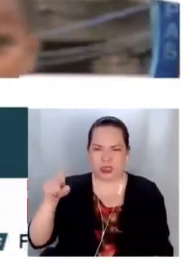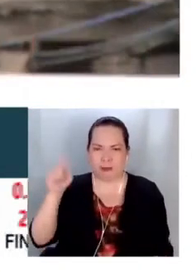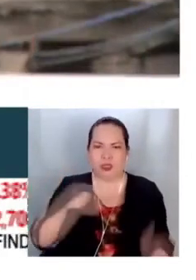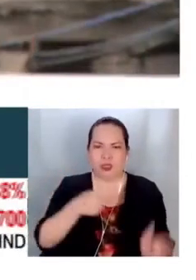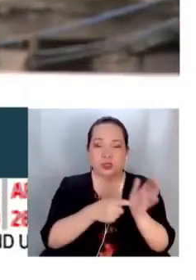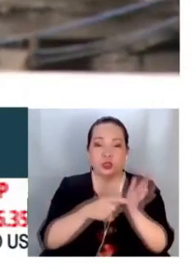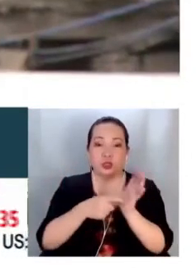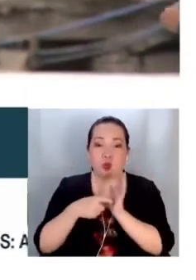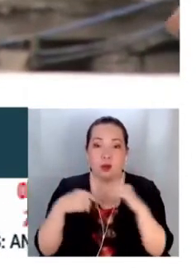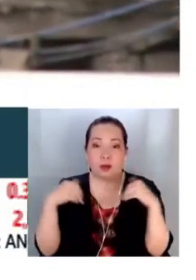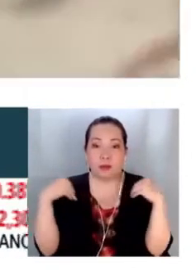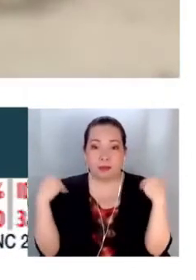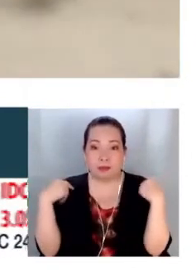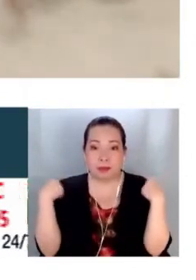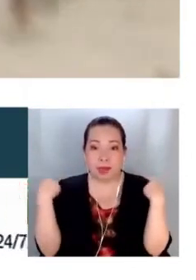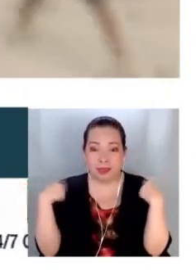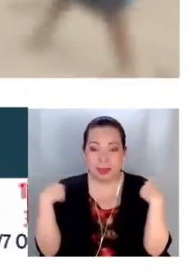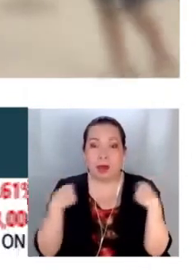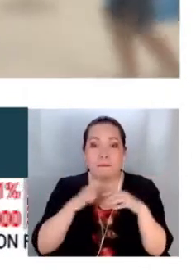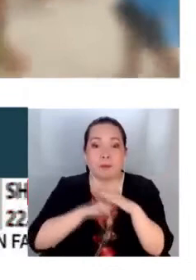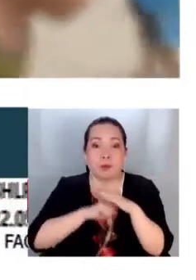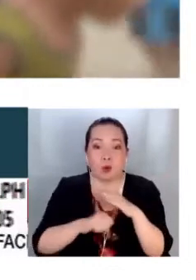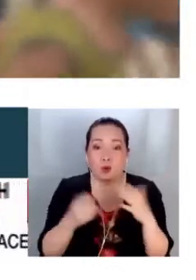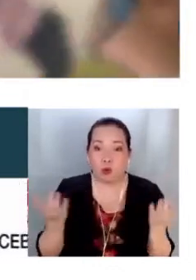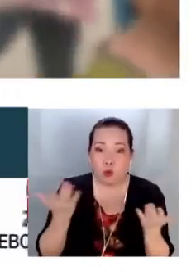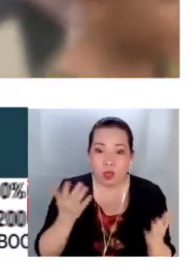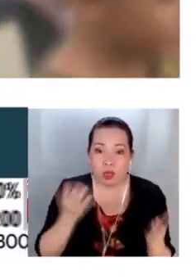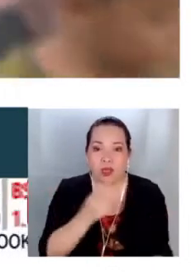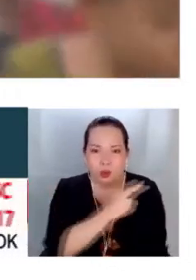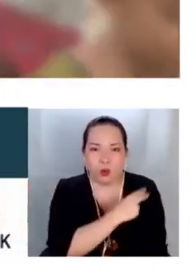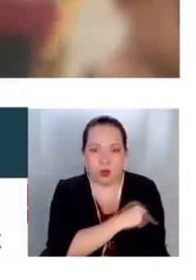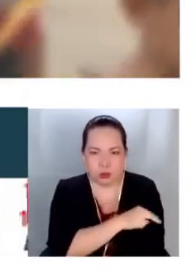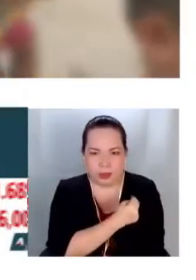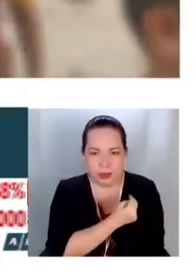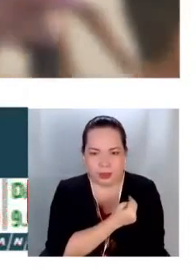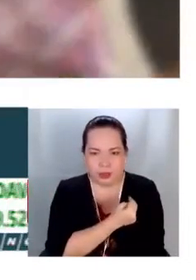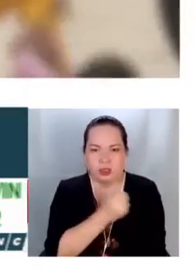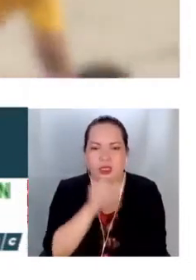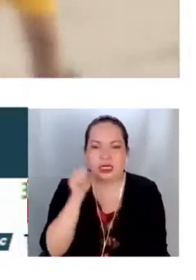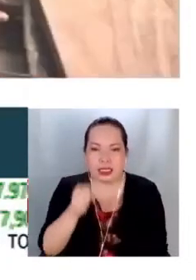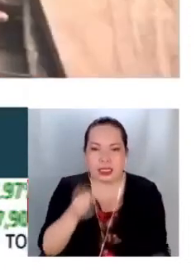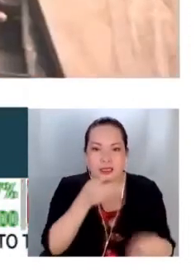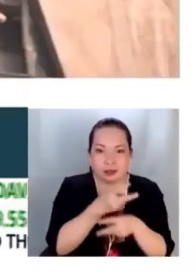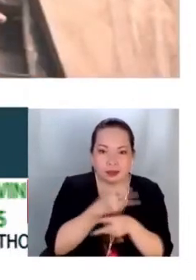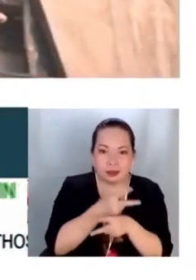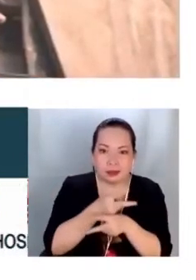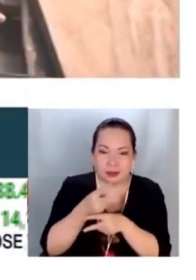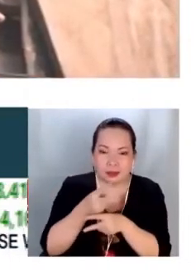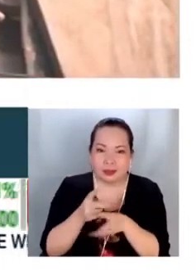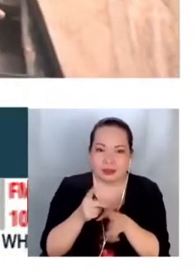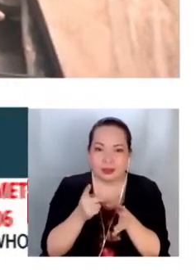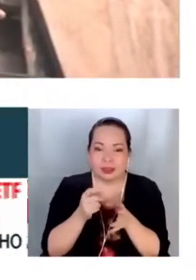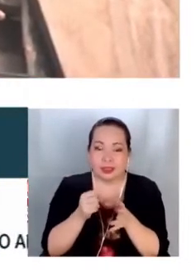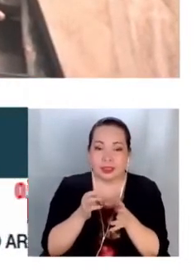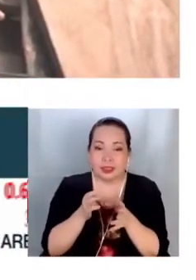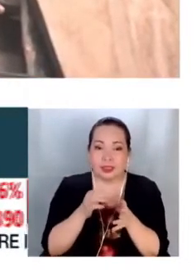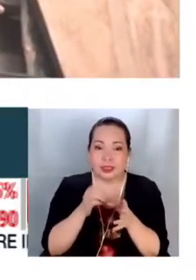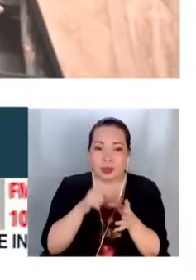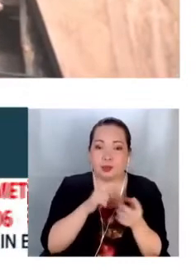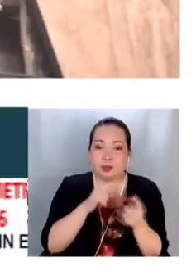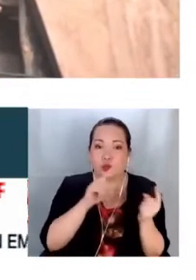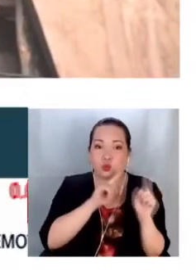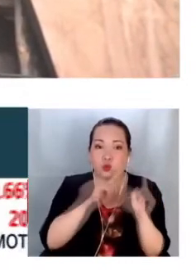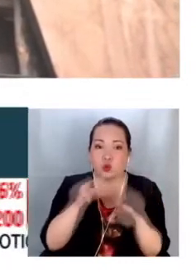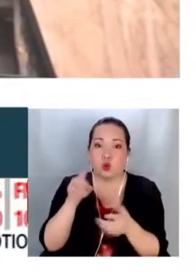give birth in hospitals. Mm. So much so that these young girls have to come to the cities to